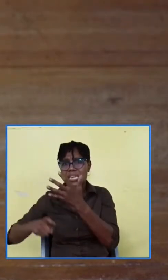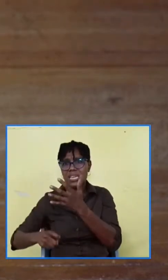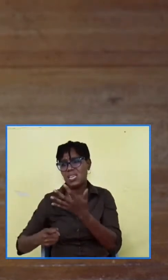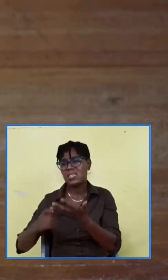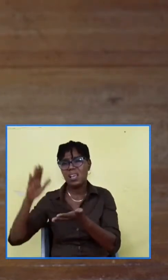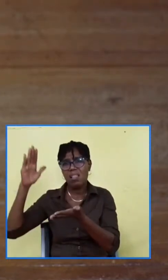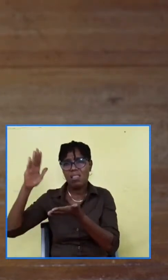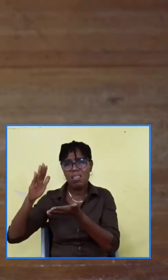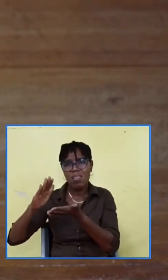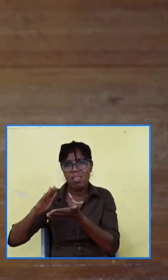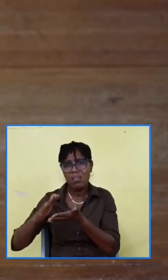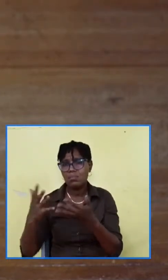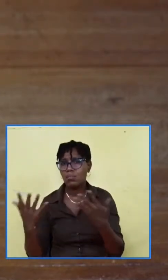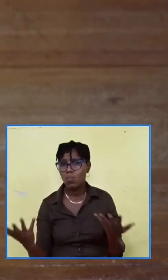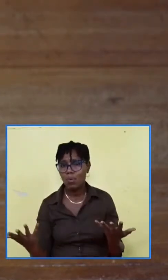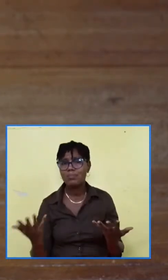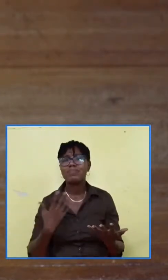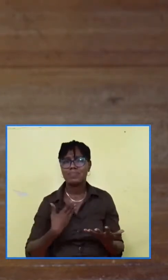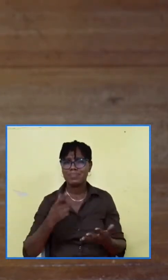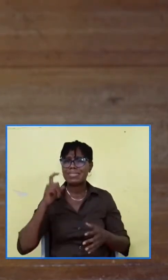So thank you very much for that.